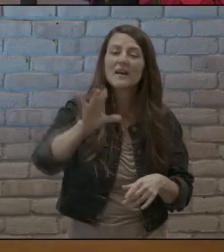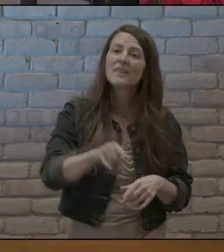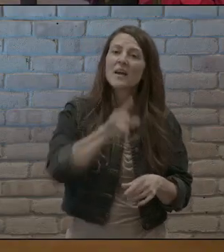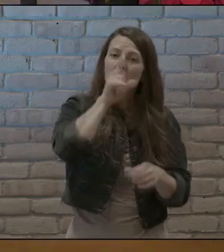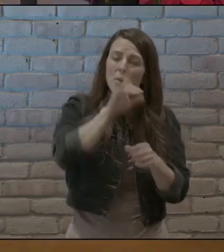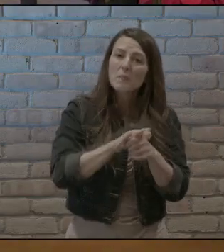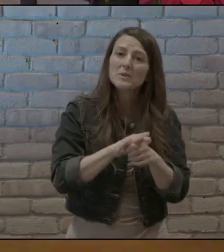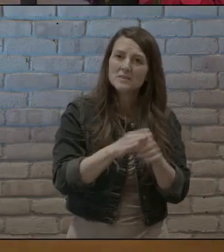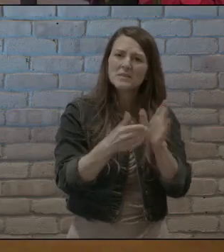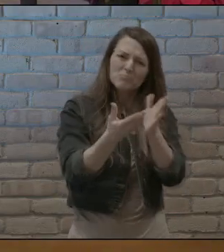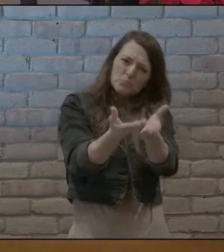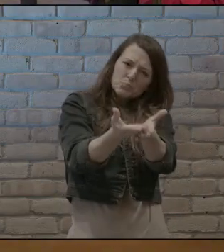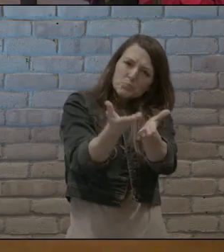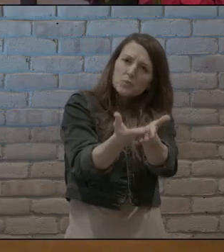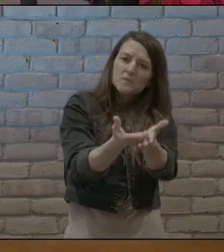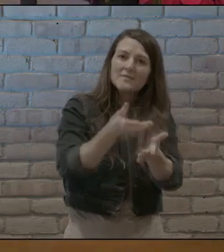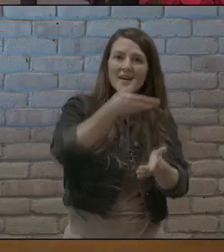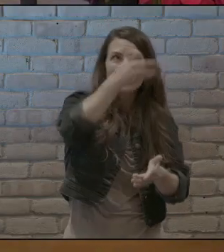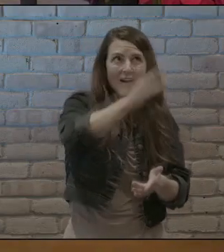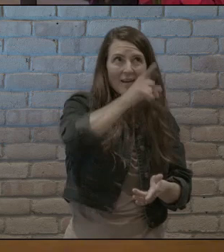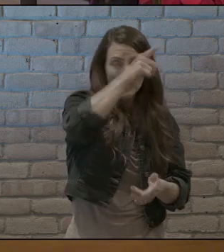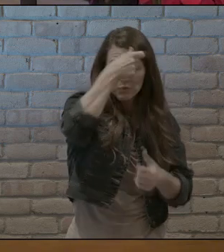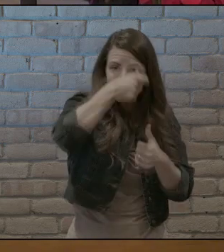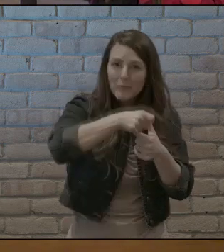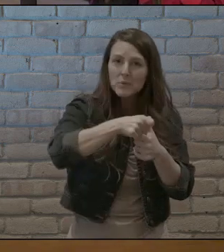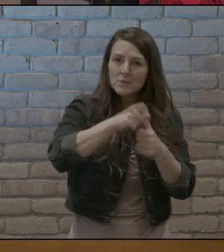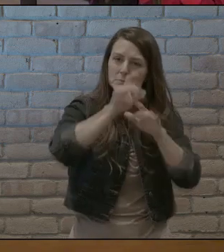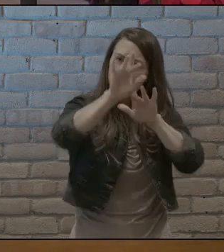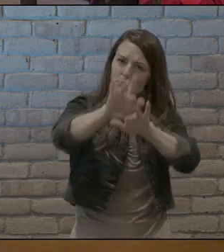God remembered to be merciful.